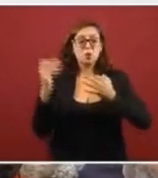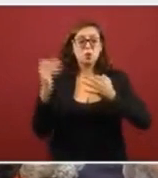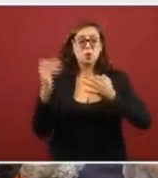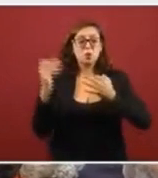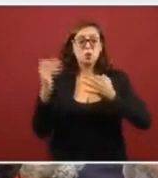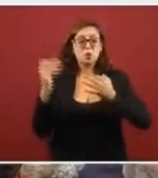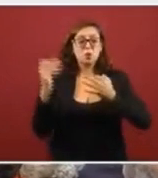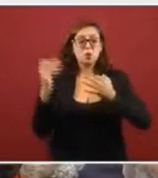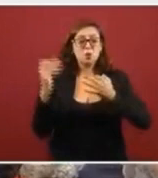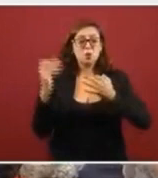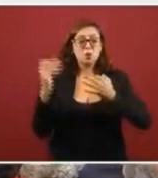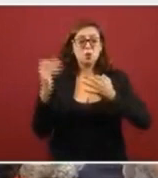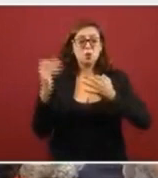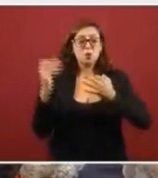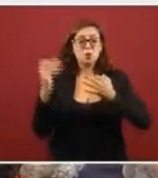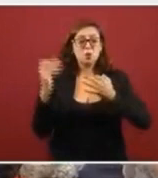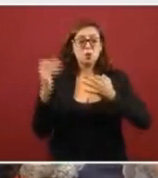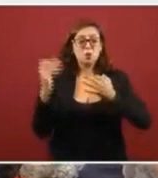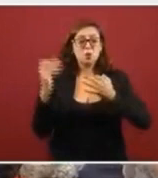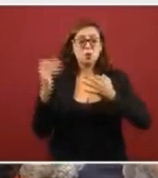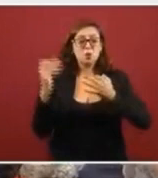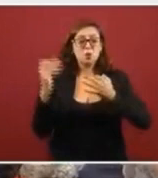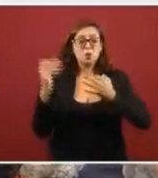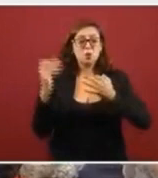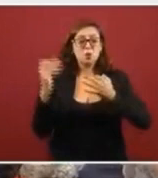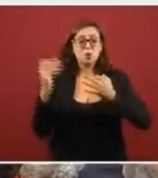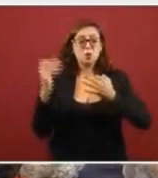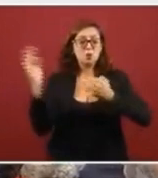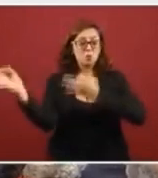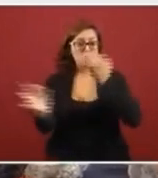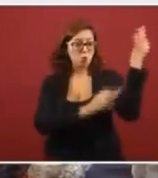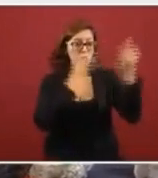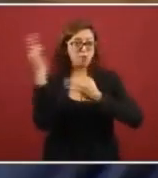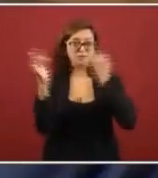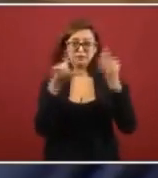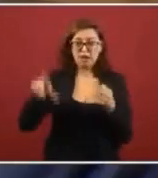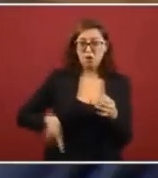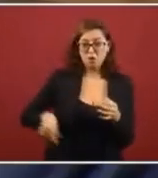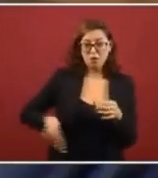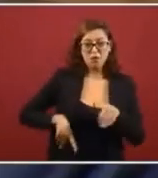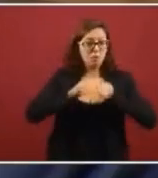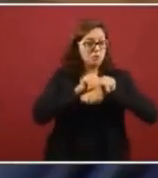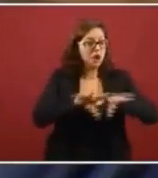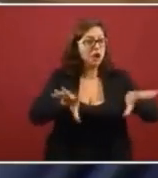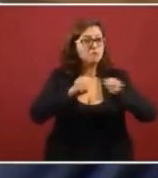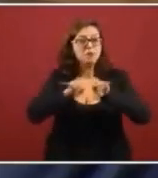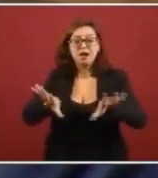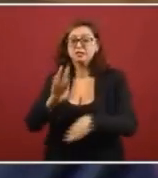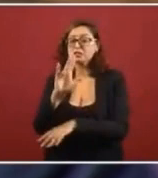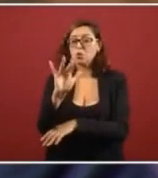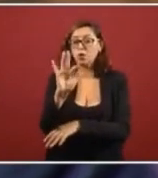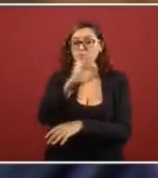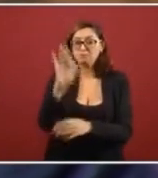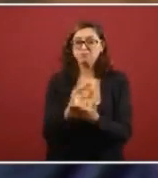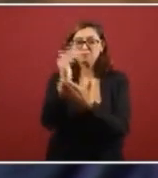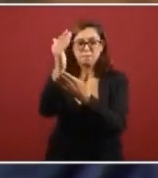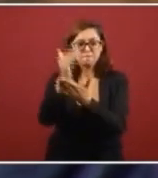the expense of publicity for the government